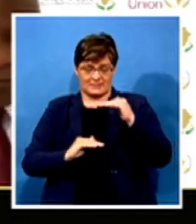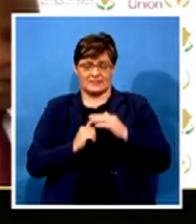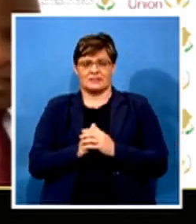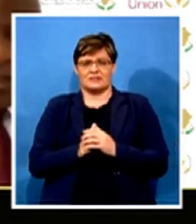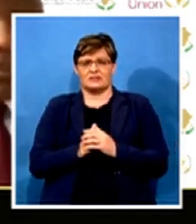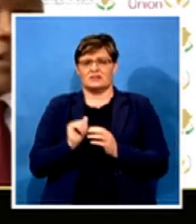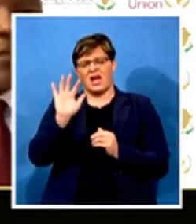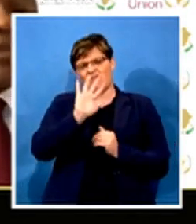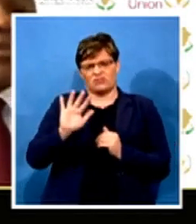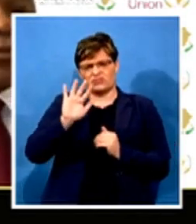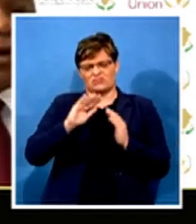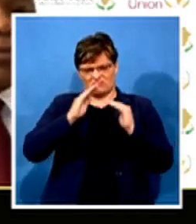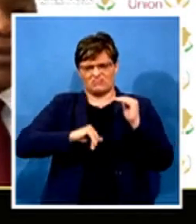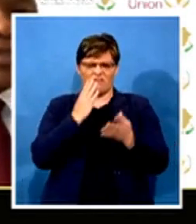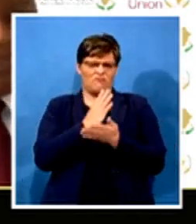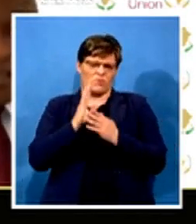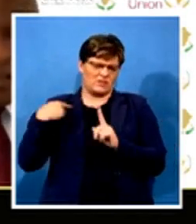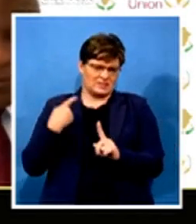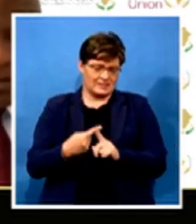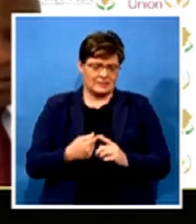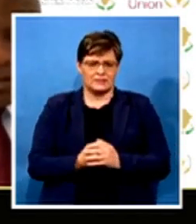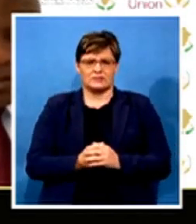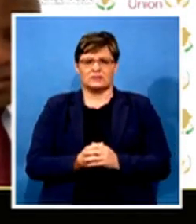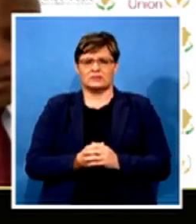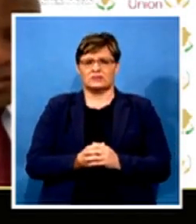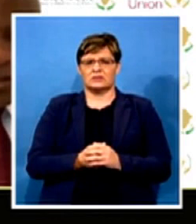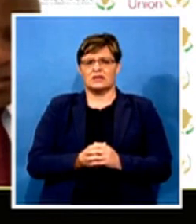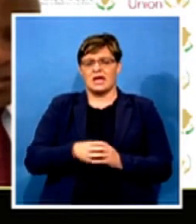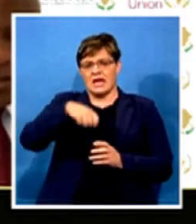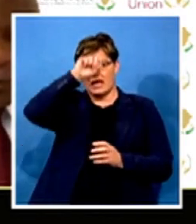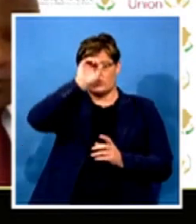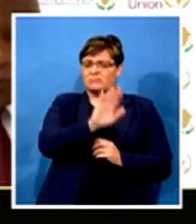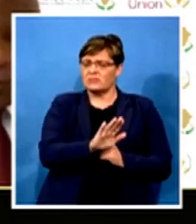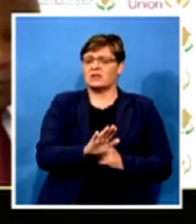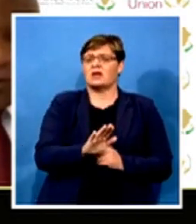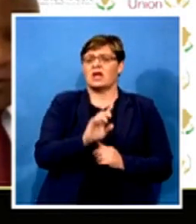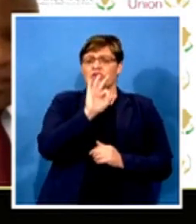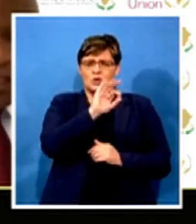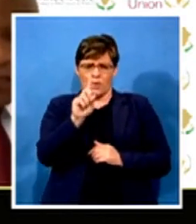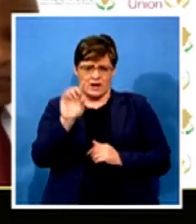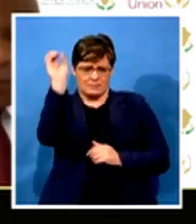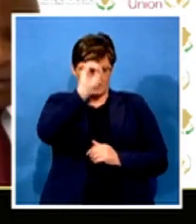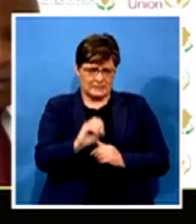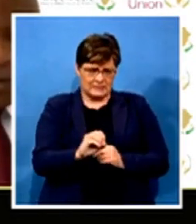weeks. Egypt, a 31% increase over the last 4